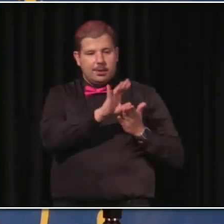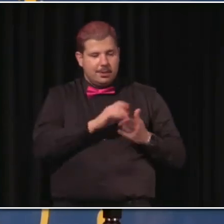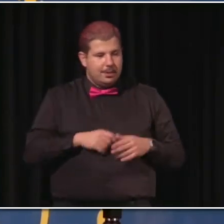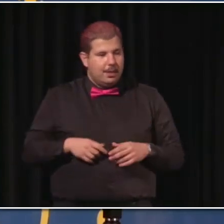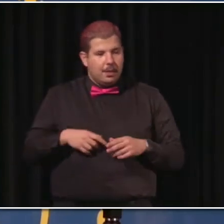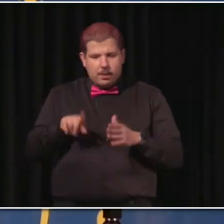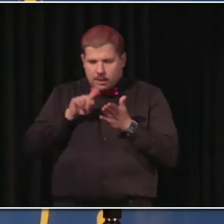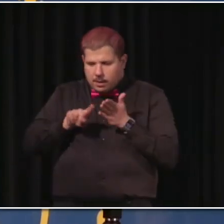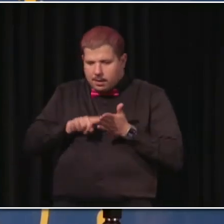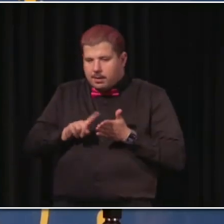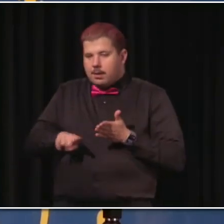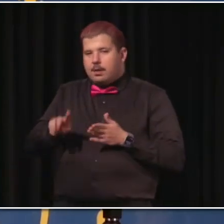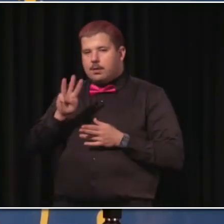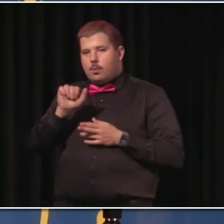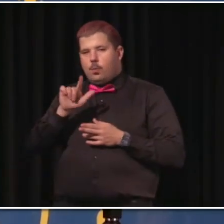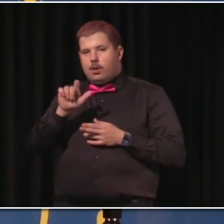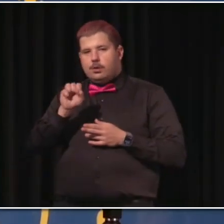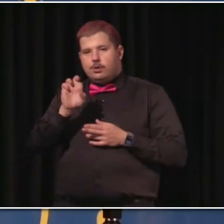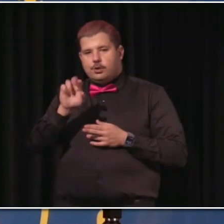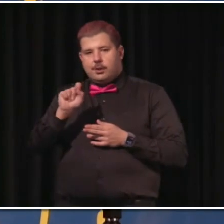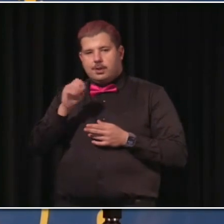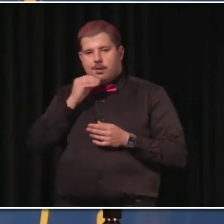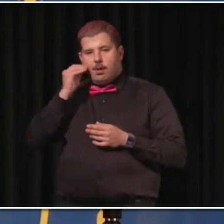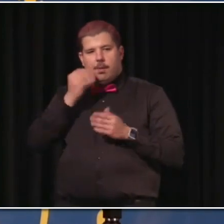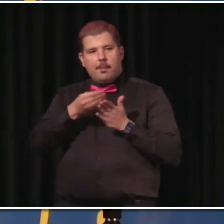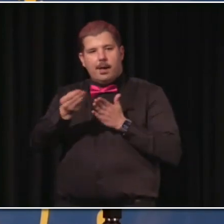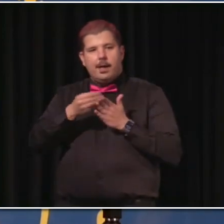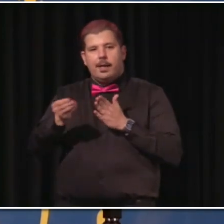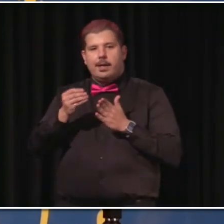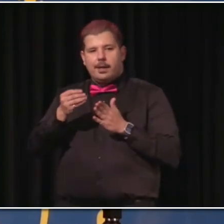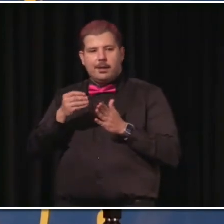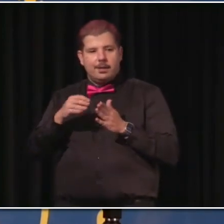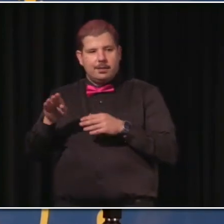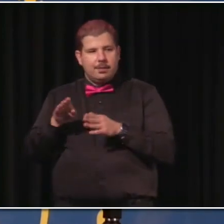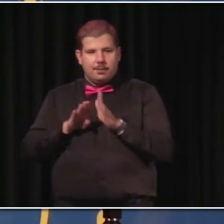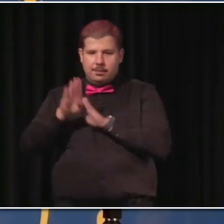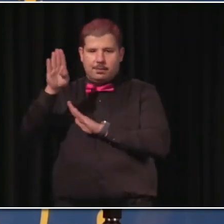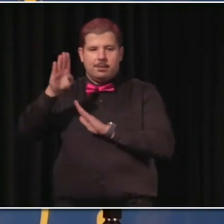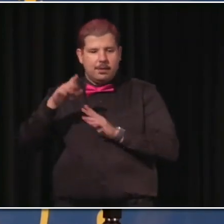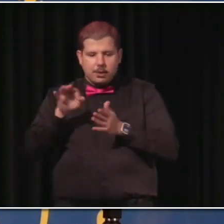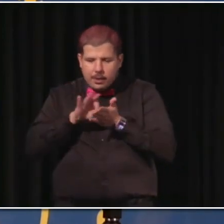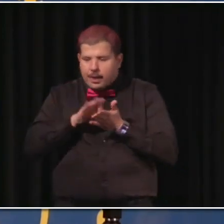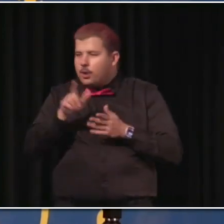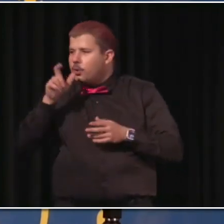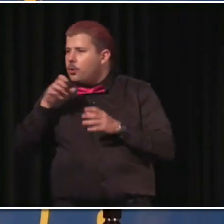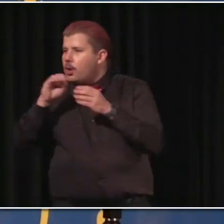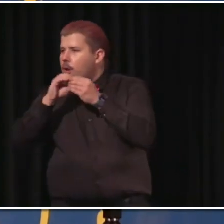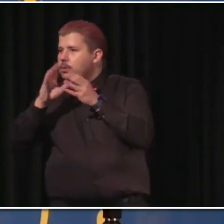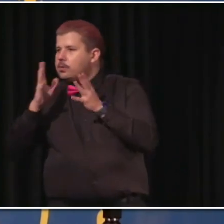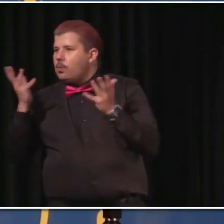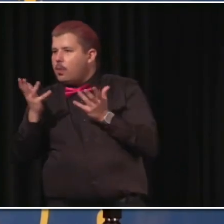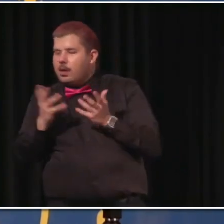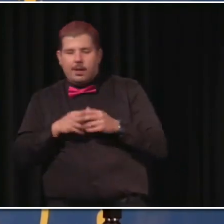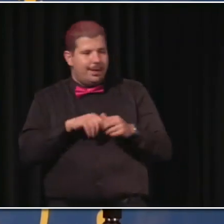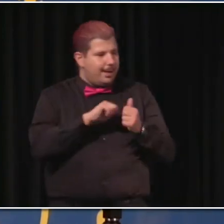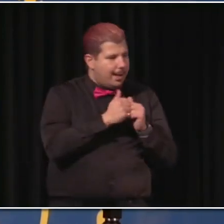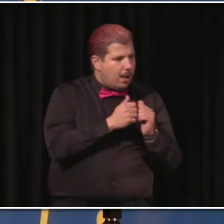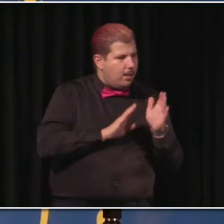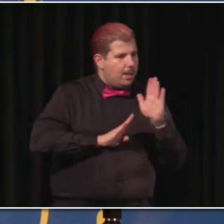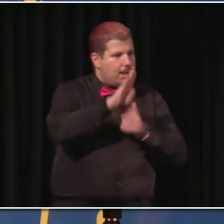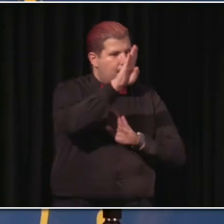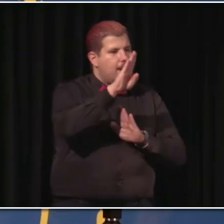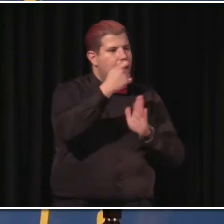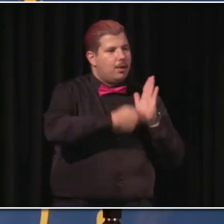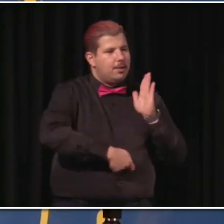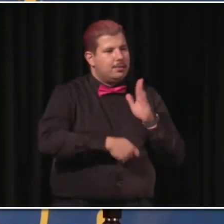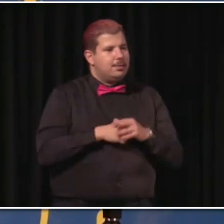Street's home buying spree here in San Diego, tracking who owns what and where and how they're driving up costs.